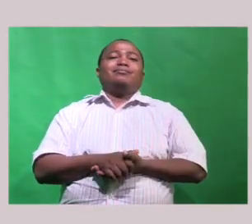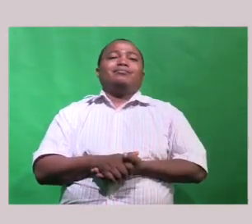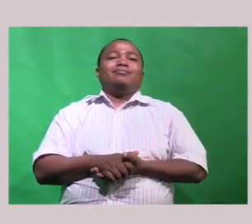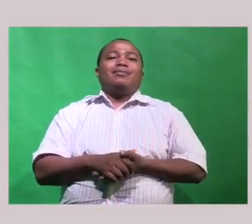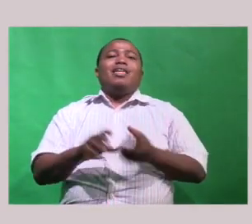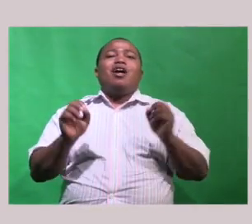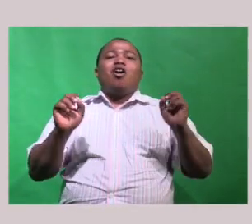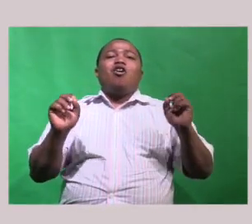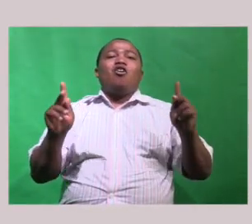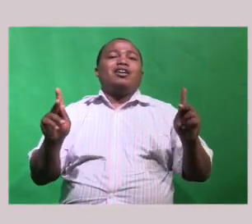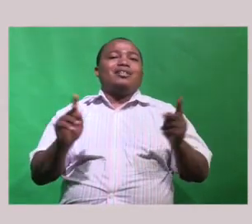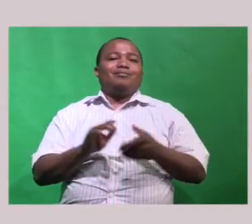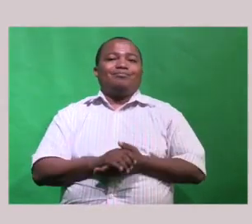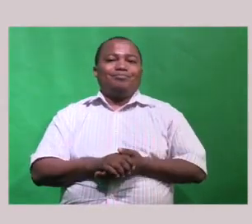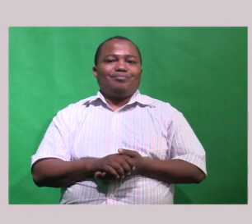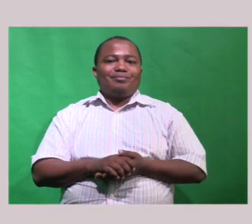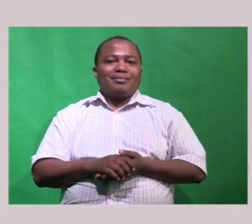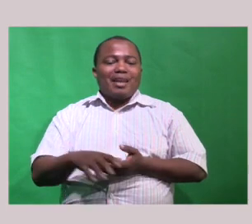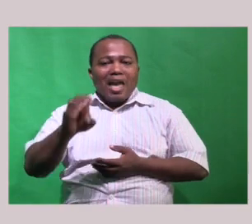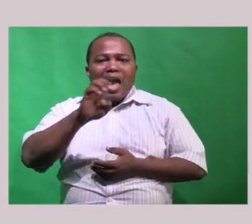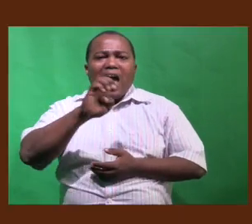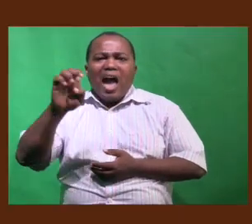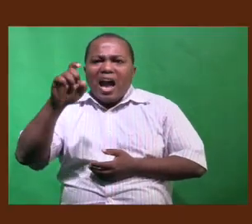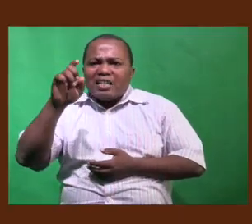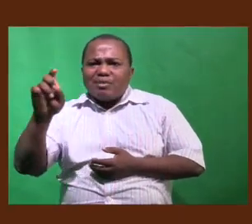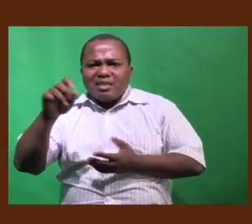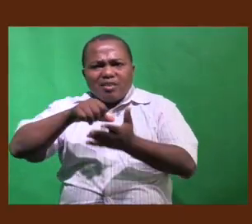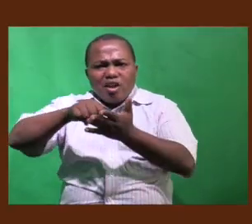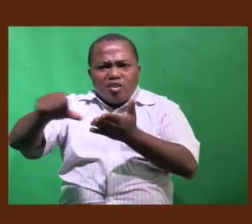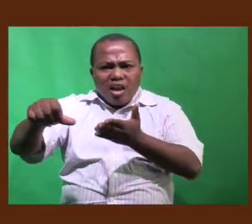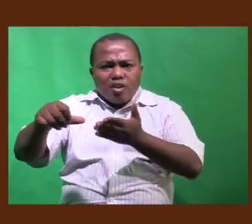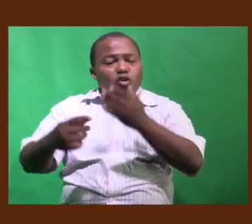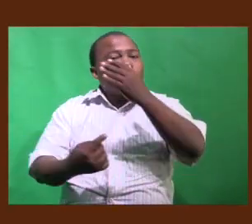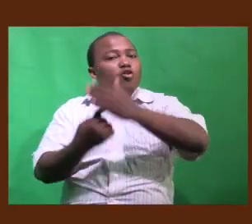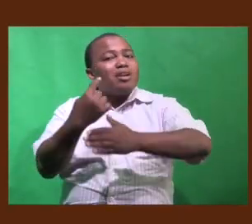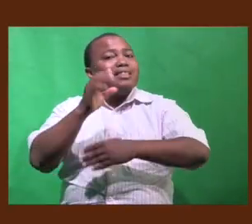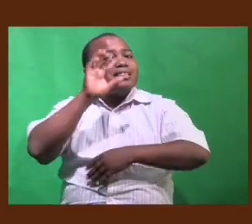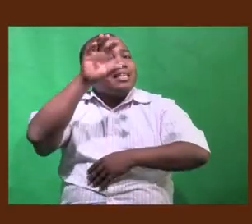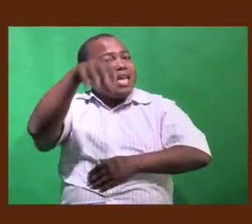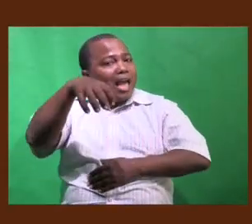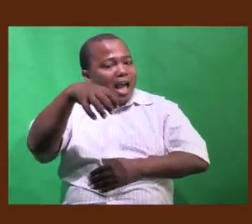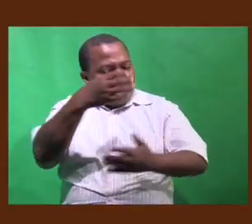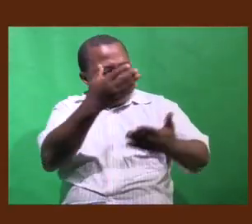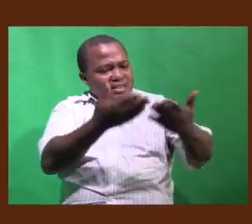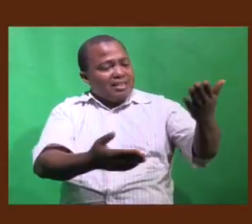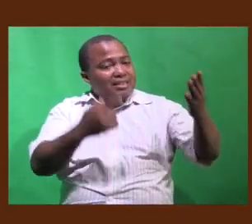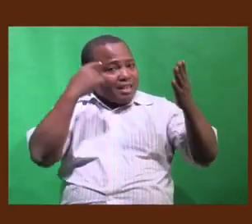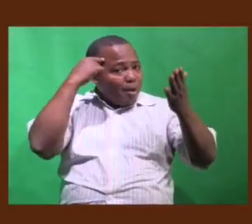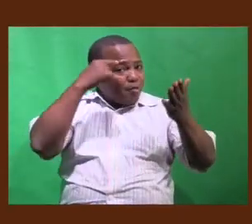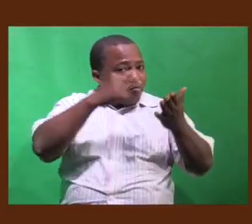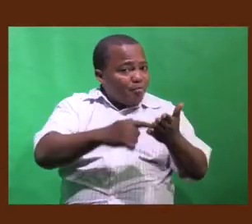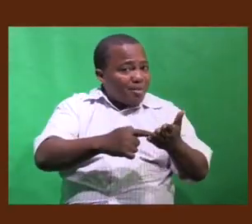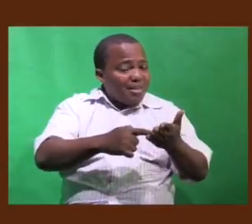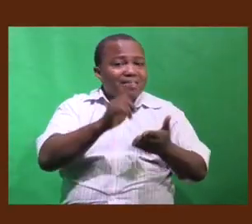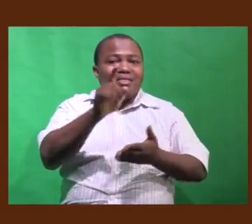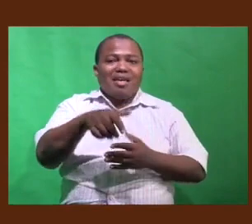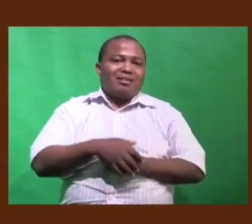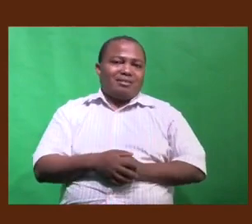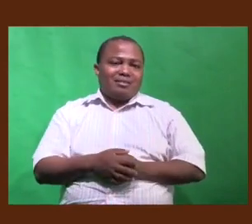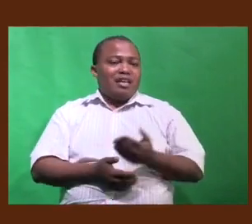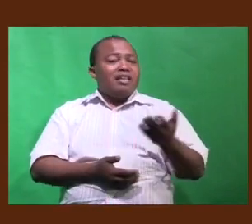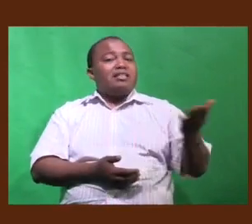Okay, the expenses paid during the year. This it means that cash